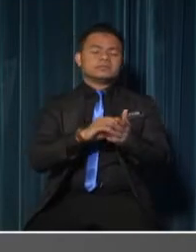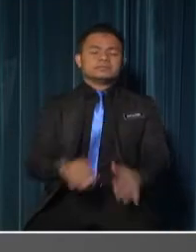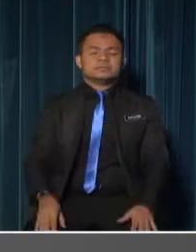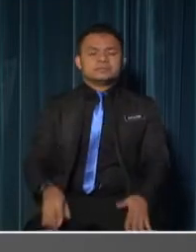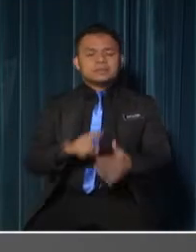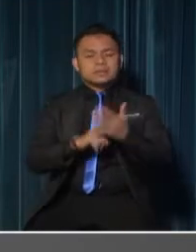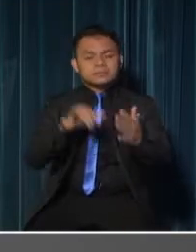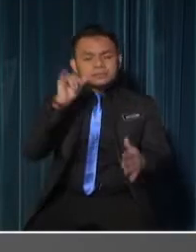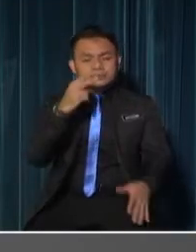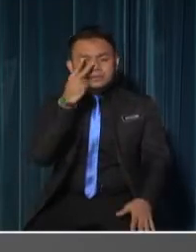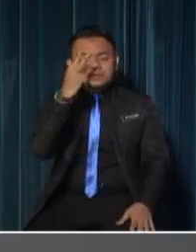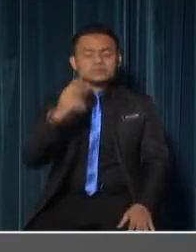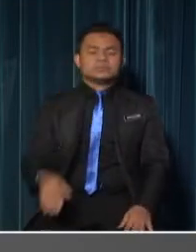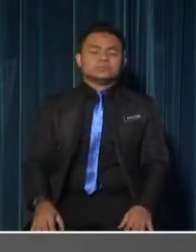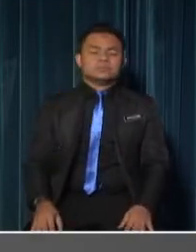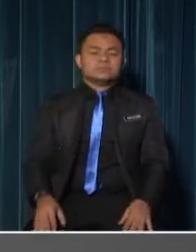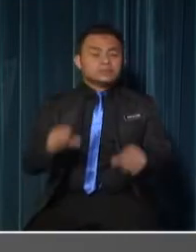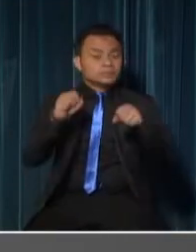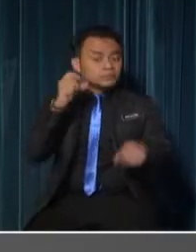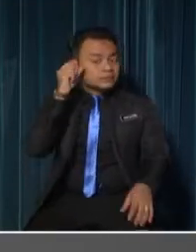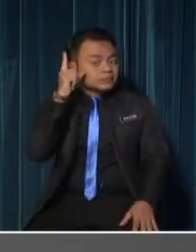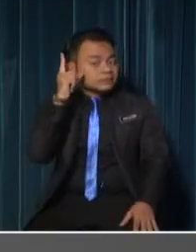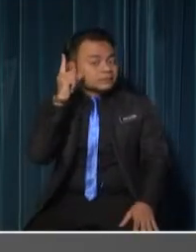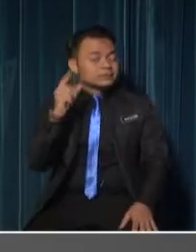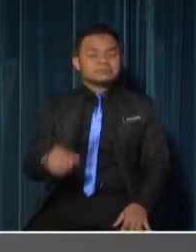looking up? Can you guess?